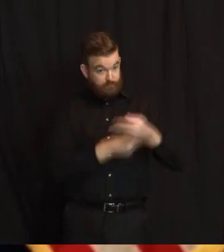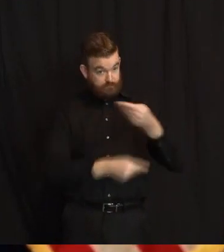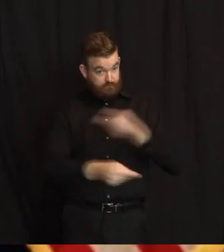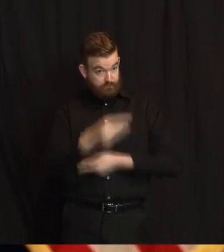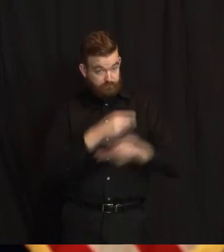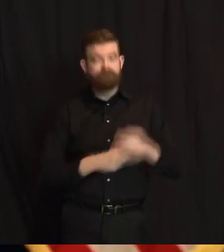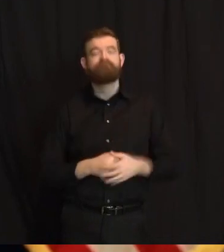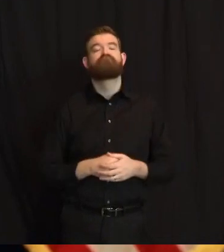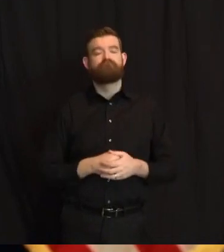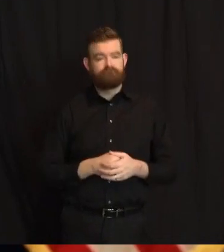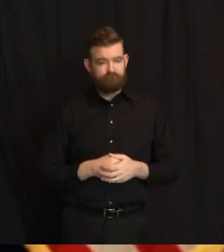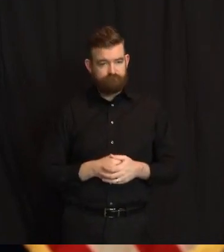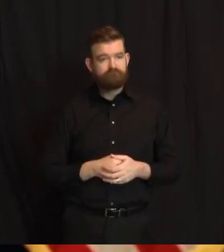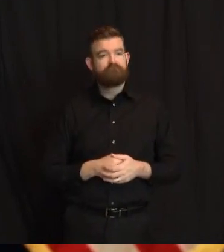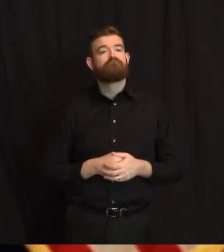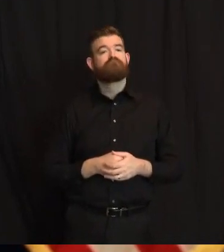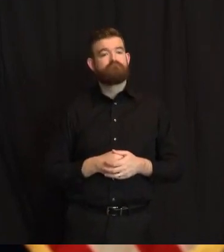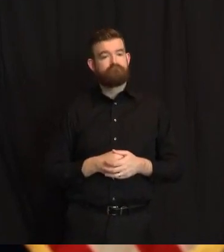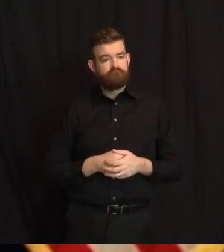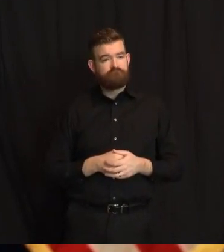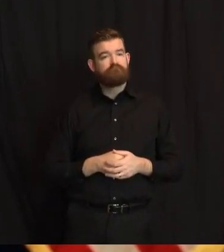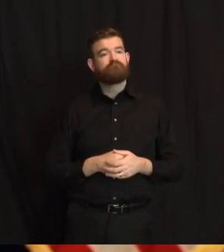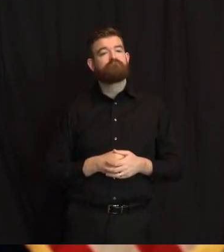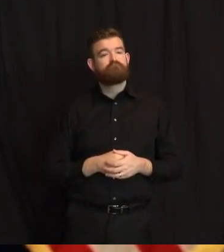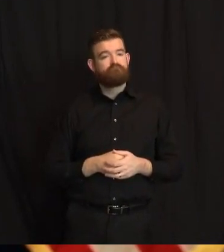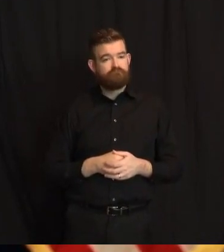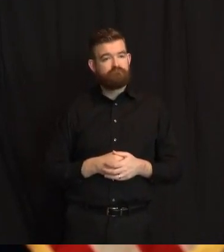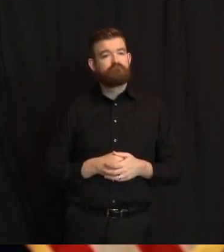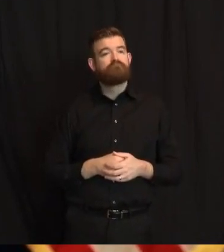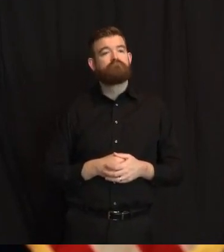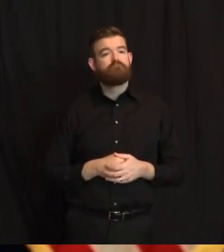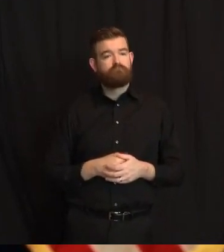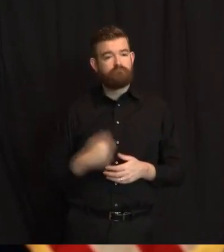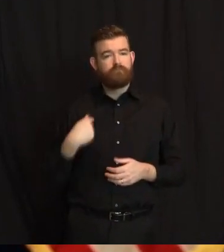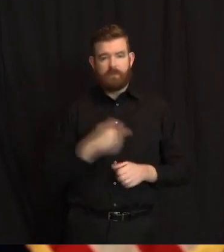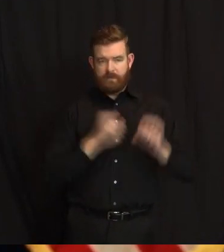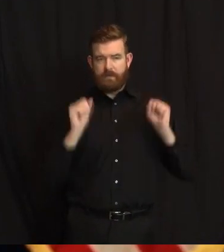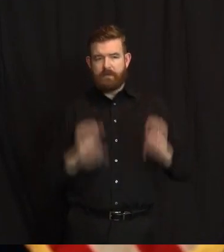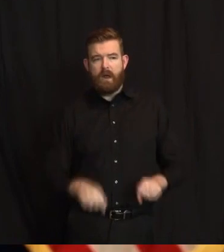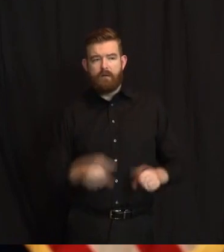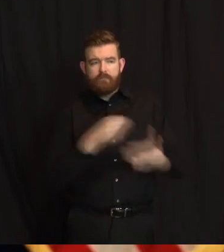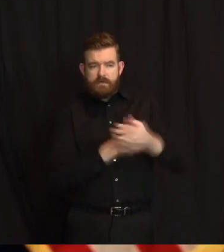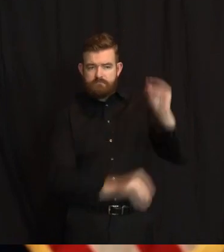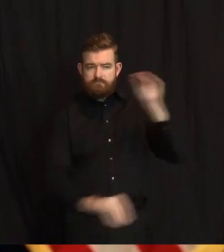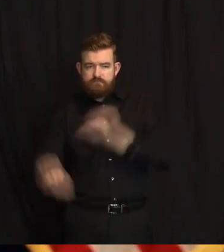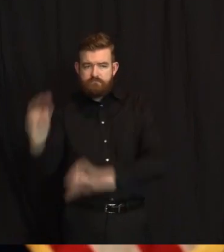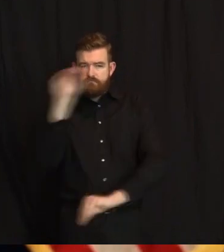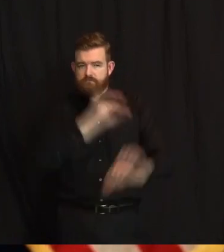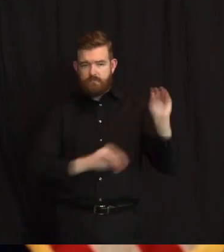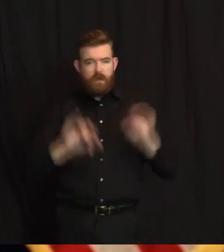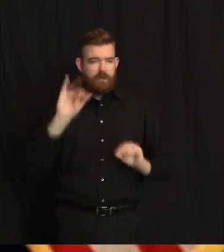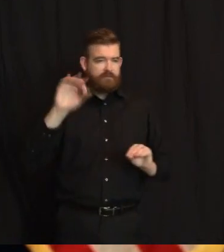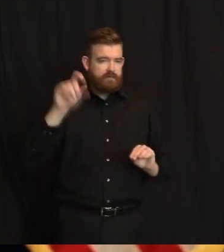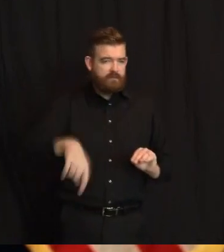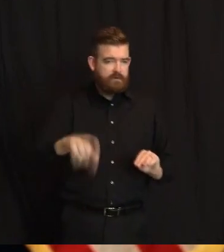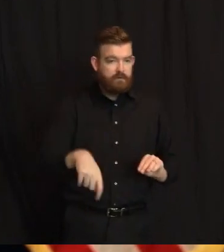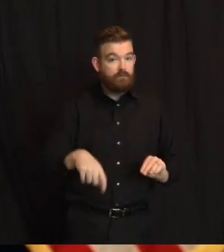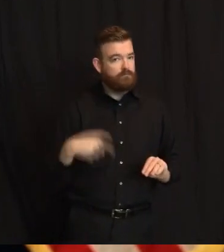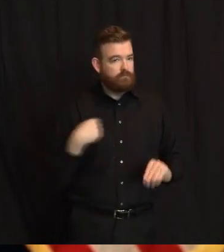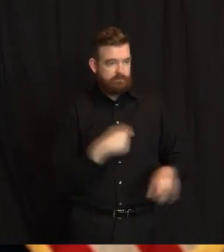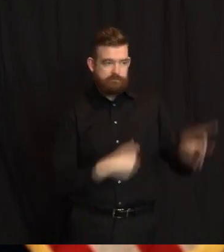well, that is a power that we have, and that's something that we are looking closely at. Nothing more